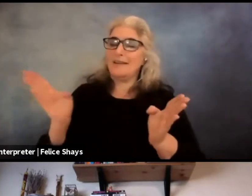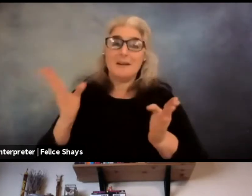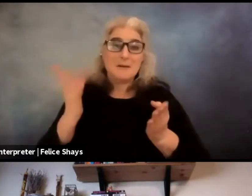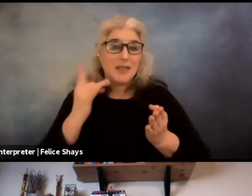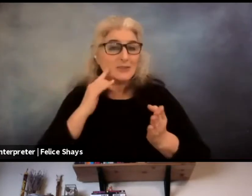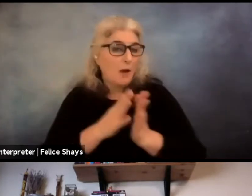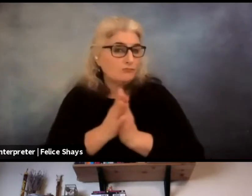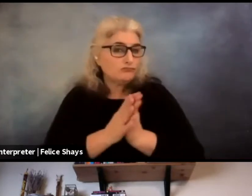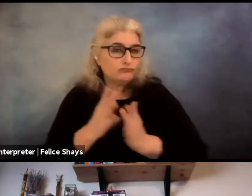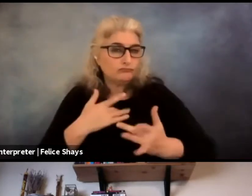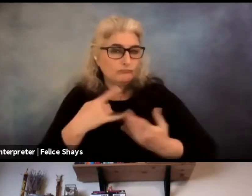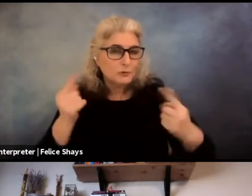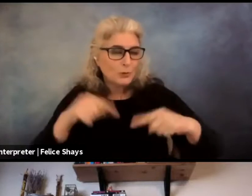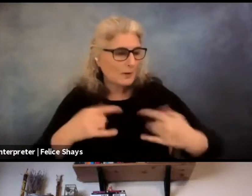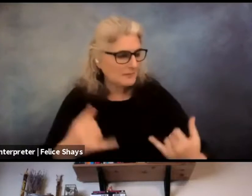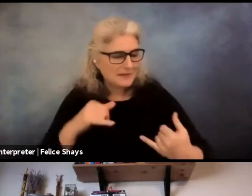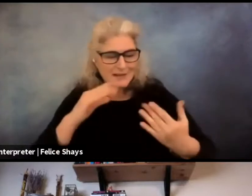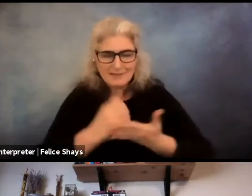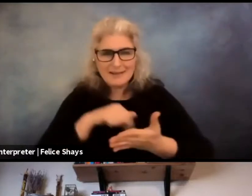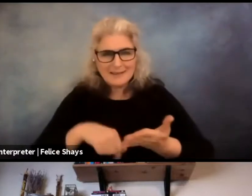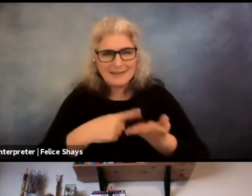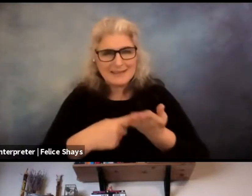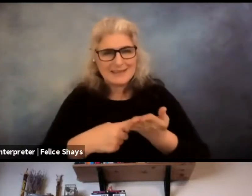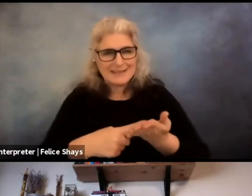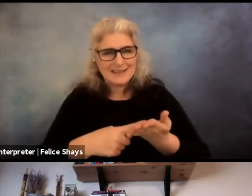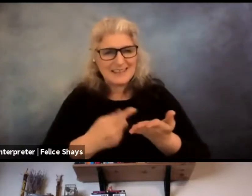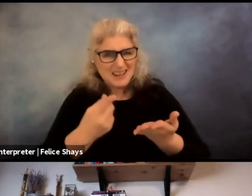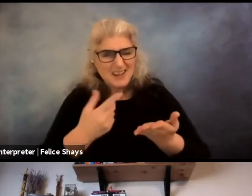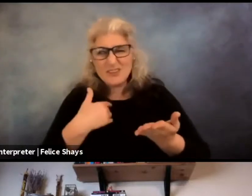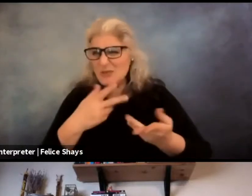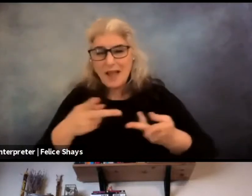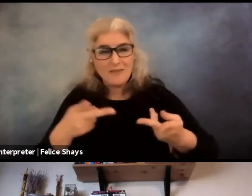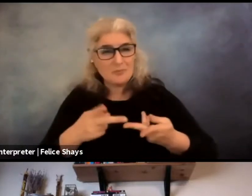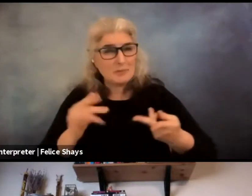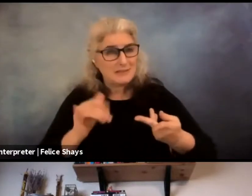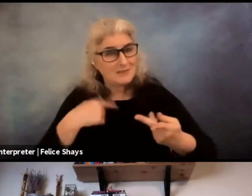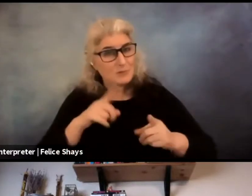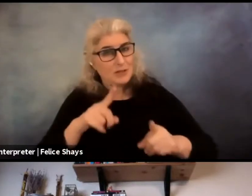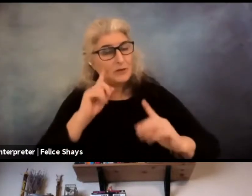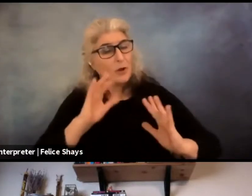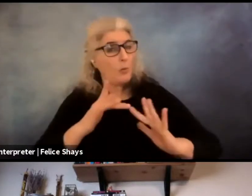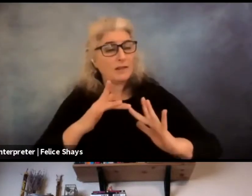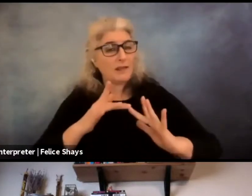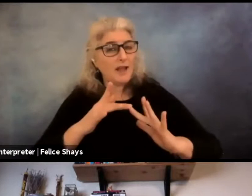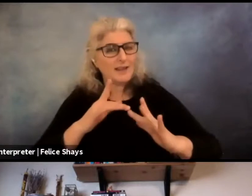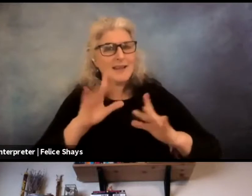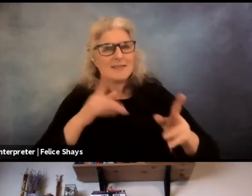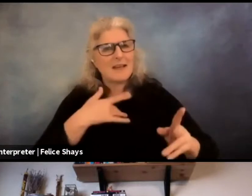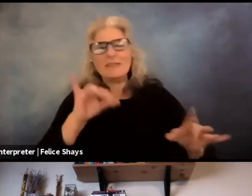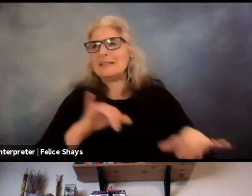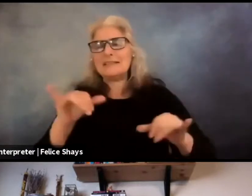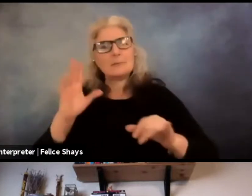there places where you just kind of show up online that are like a park, or are we not seeing that we're already channeled into a